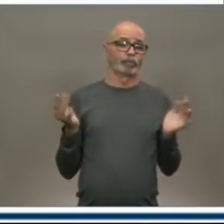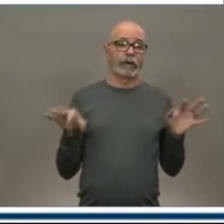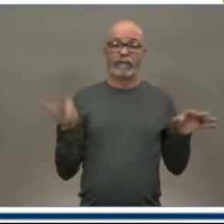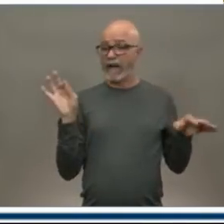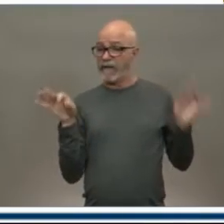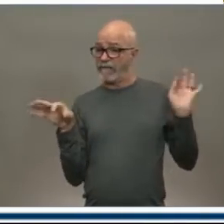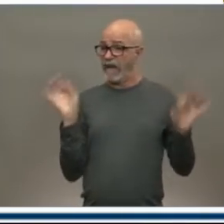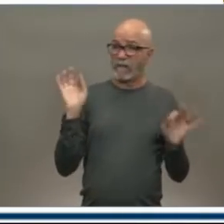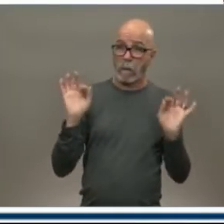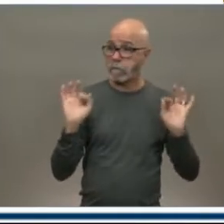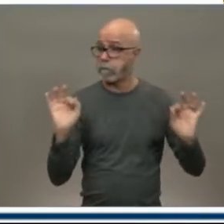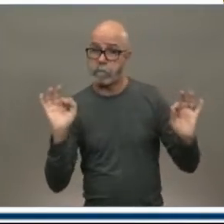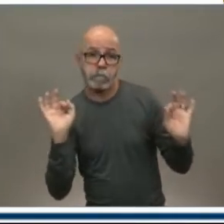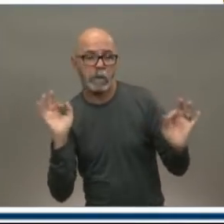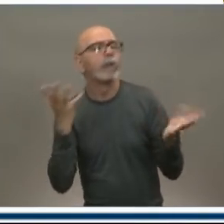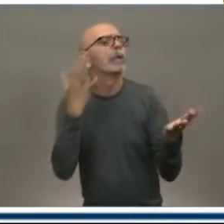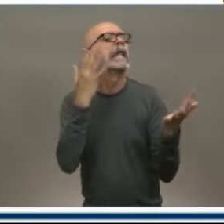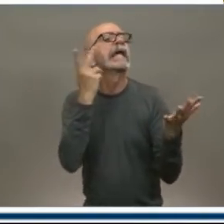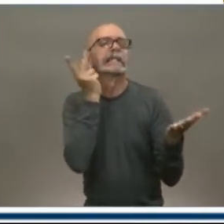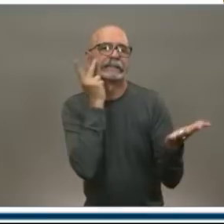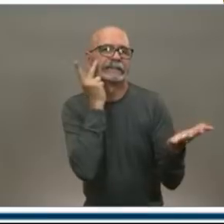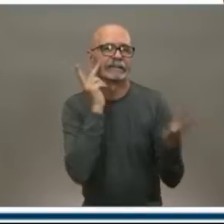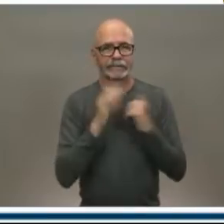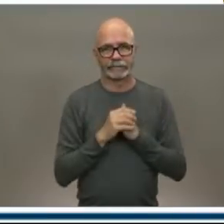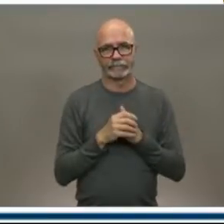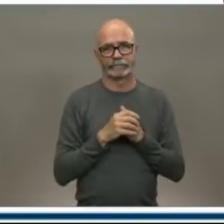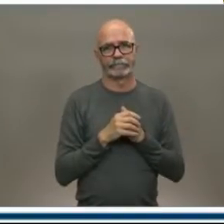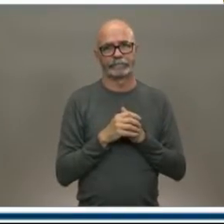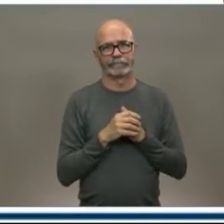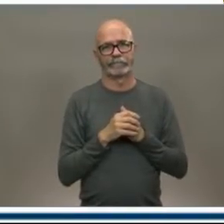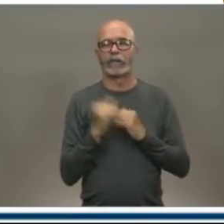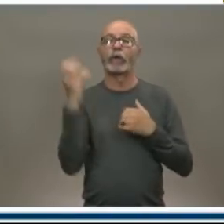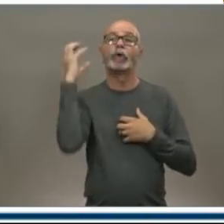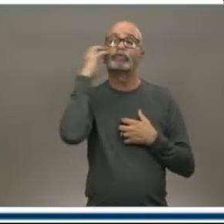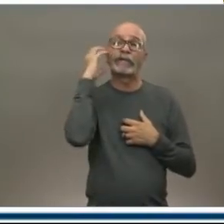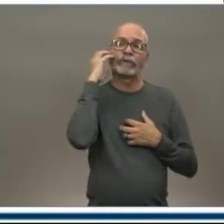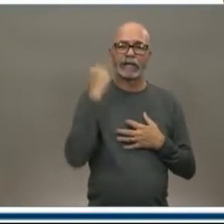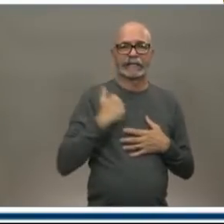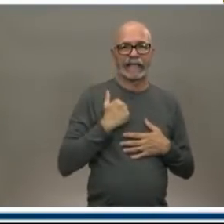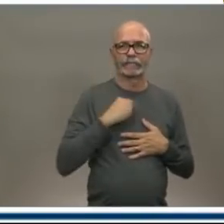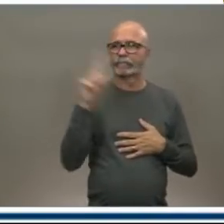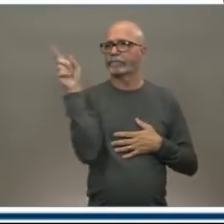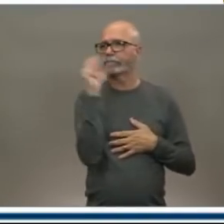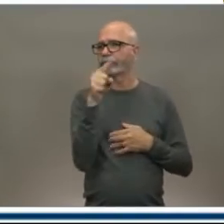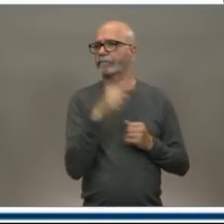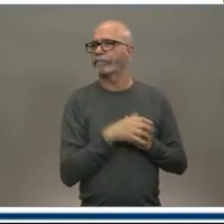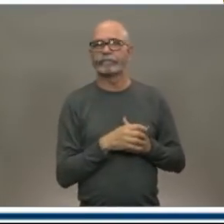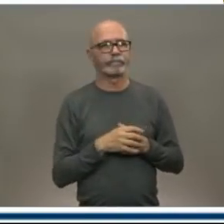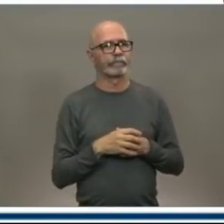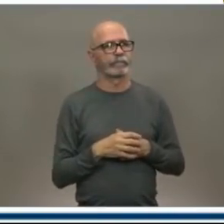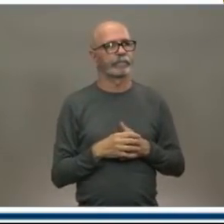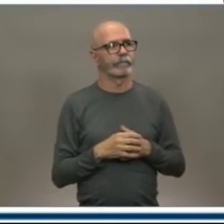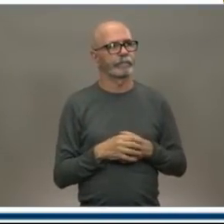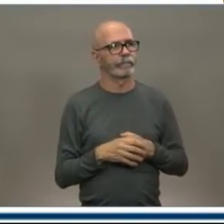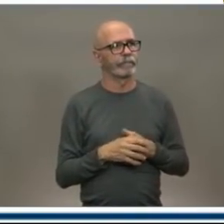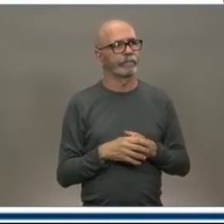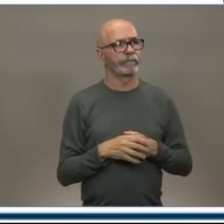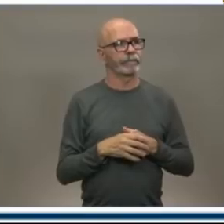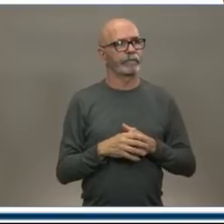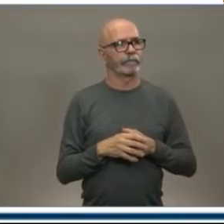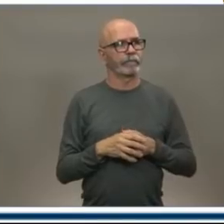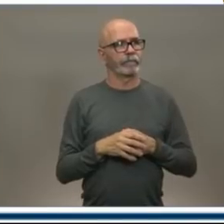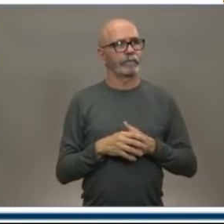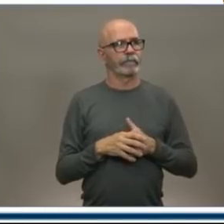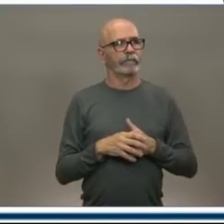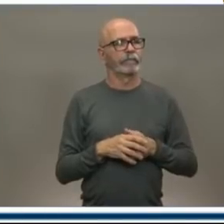Next question will go to Francois with Radio Canada. Good afternoon, Dr. Strang. You mentioned earlier that the